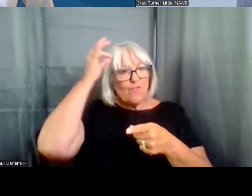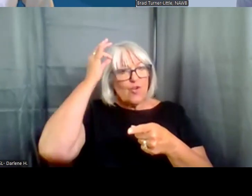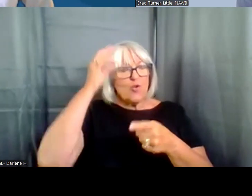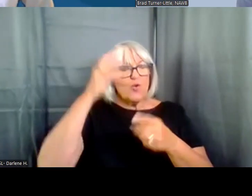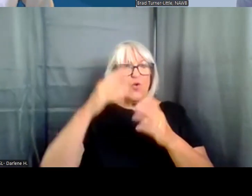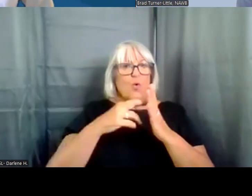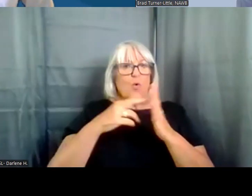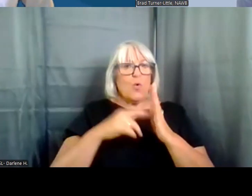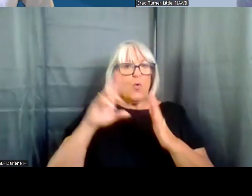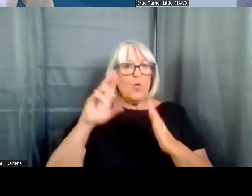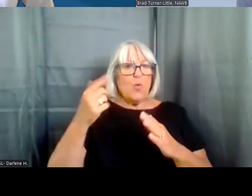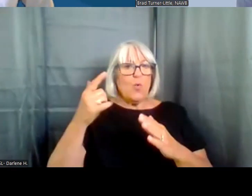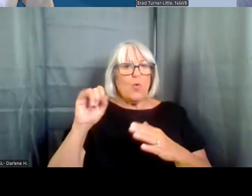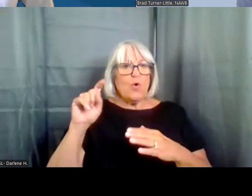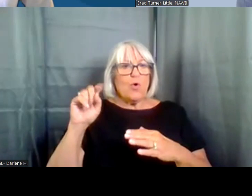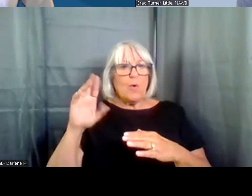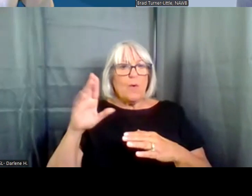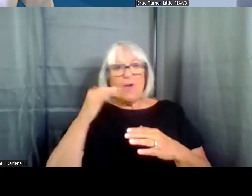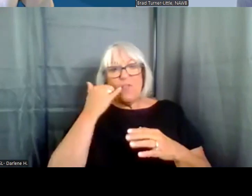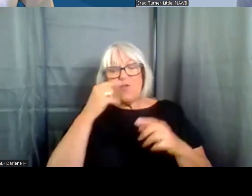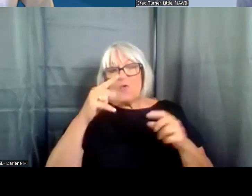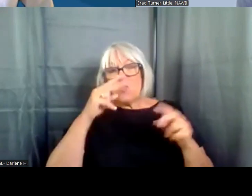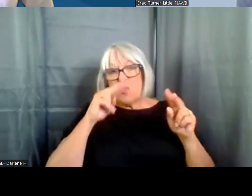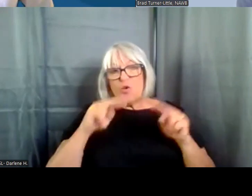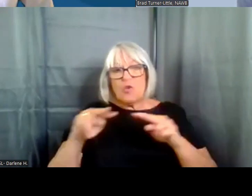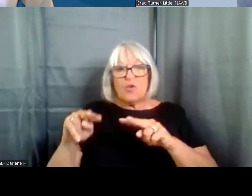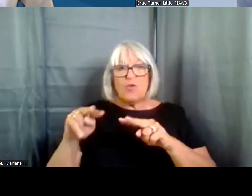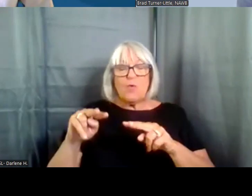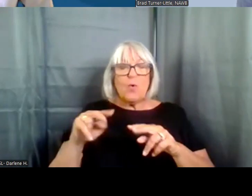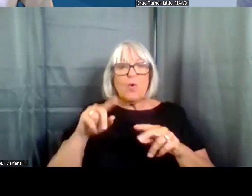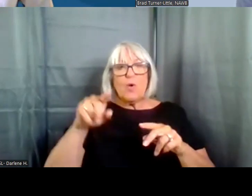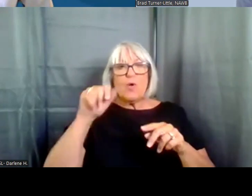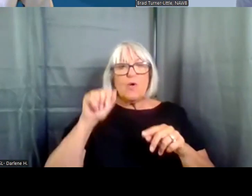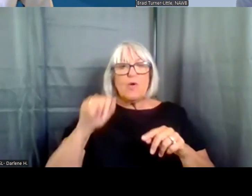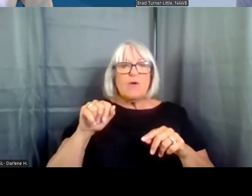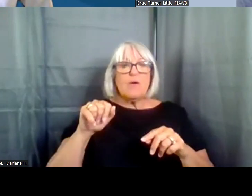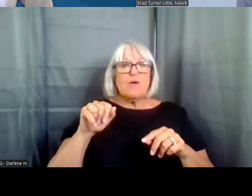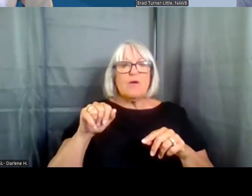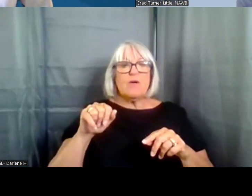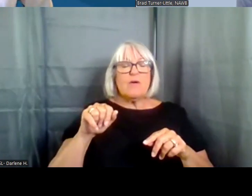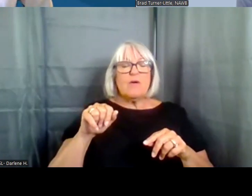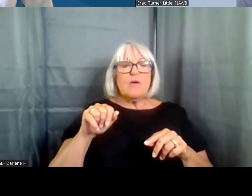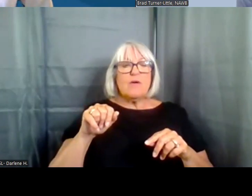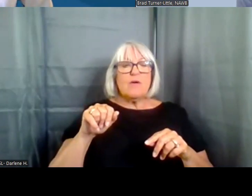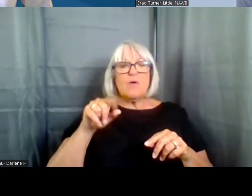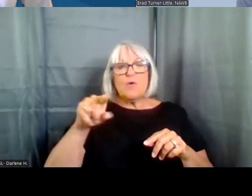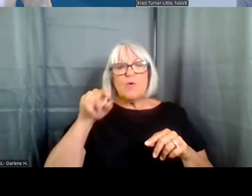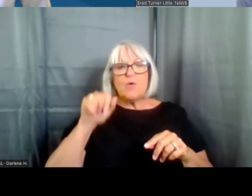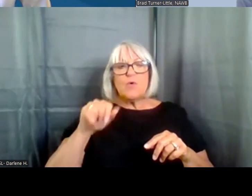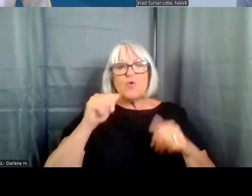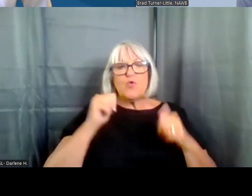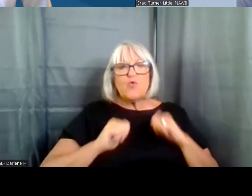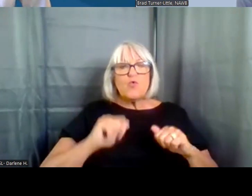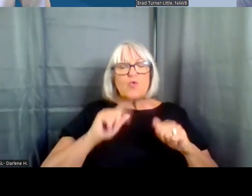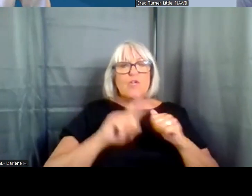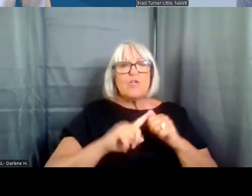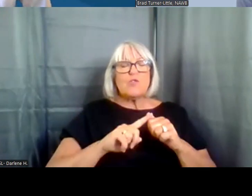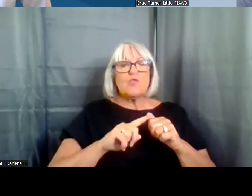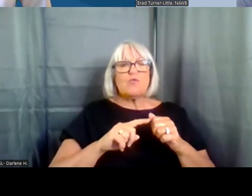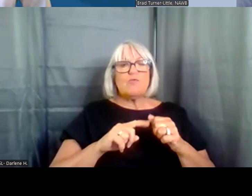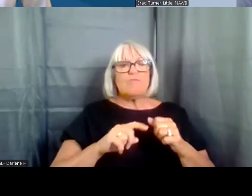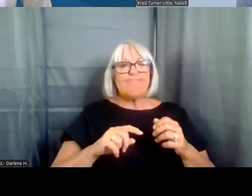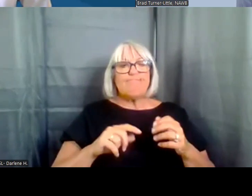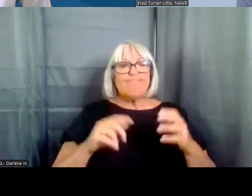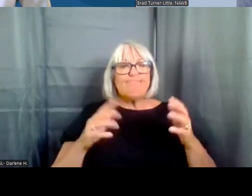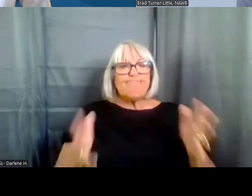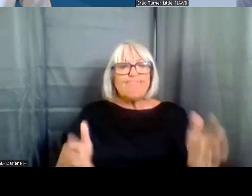that may be an area where you can kind of, you know, try and lobby or advocate for how direct care professions